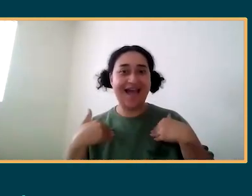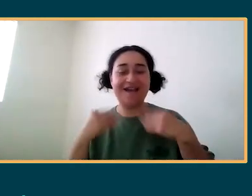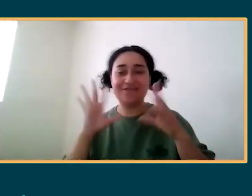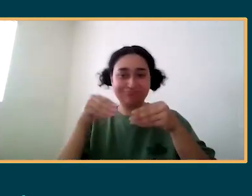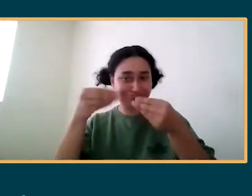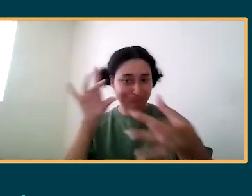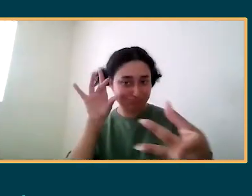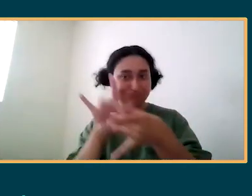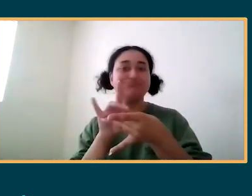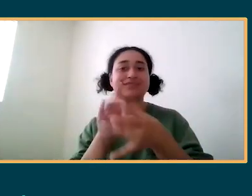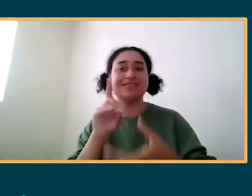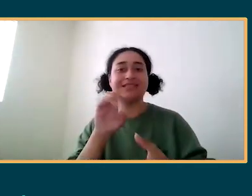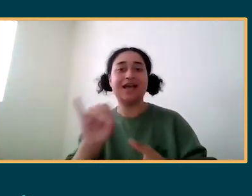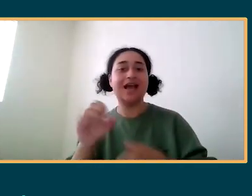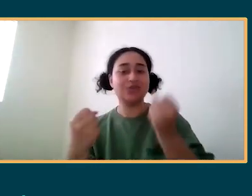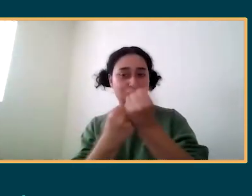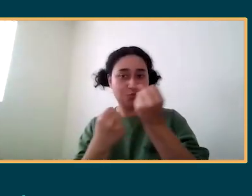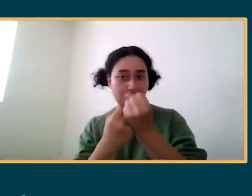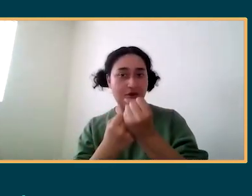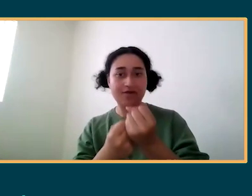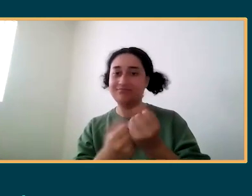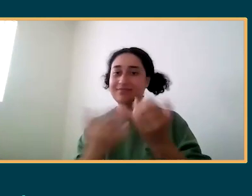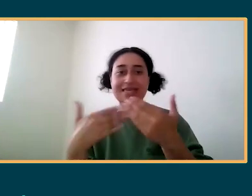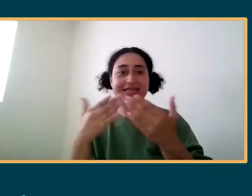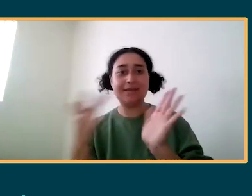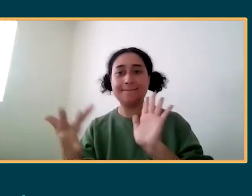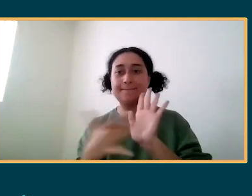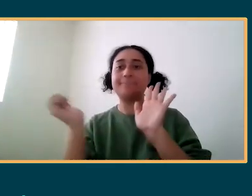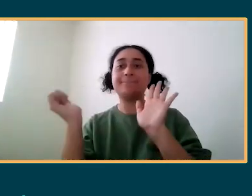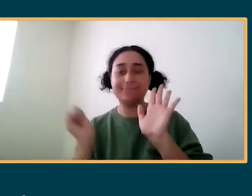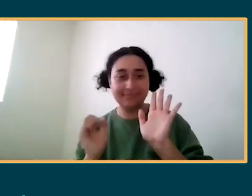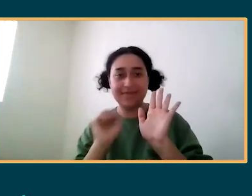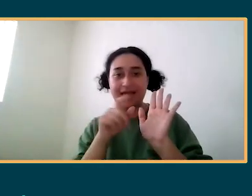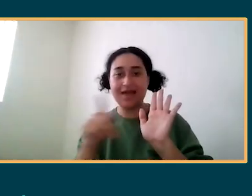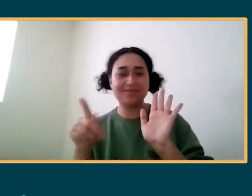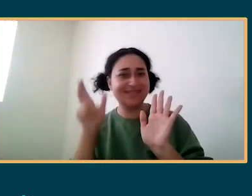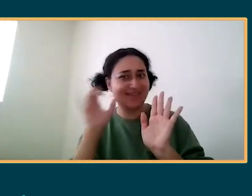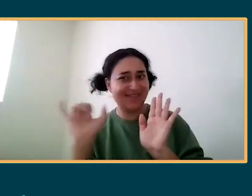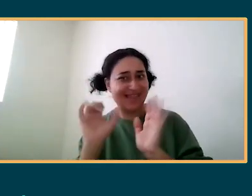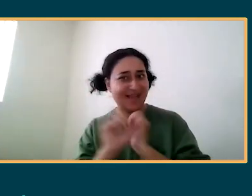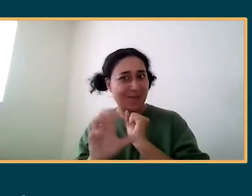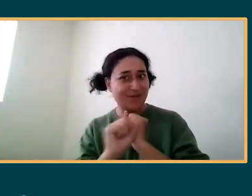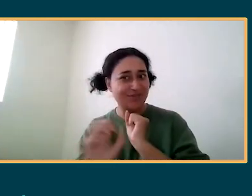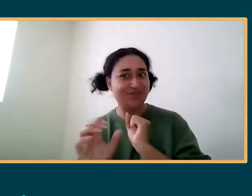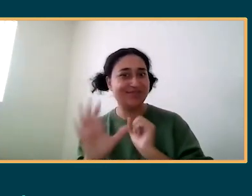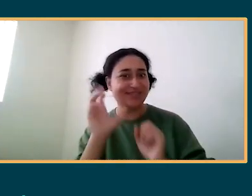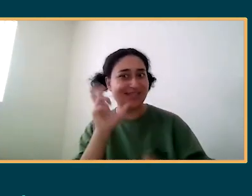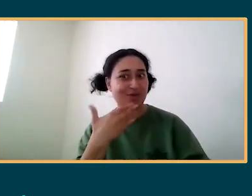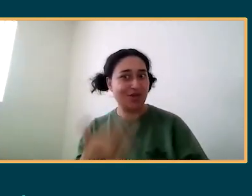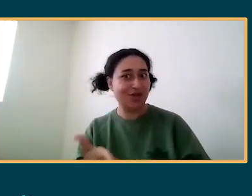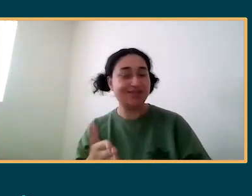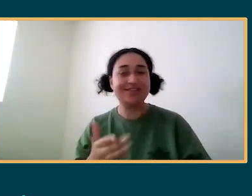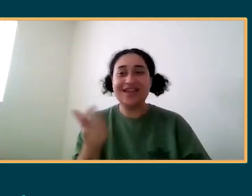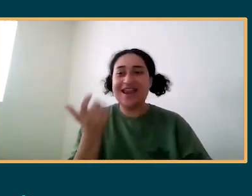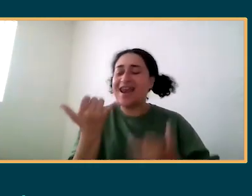DEI support at just a touch of a button. God, Amy, that sounded like a commercial. I hope you caught that. That sounded really good. Now, small